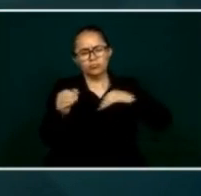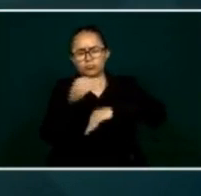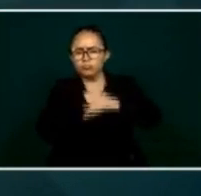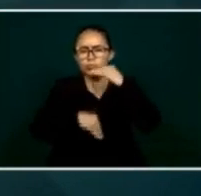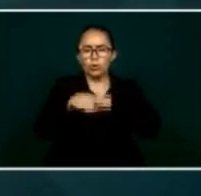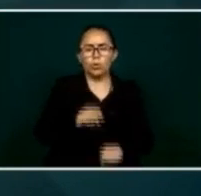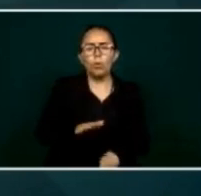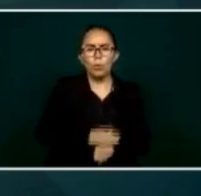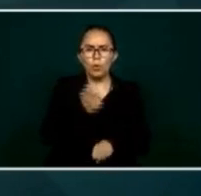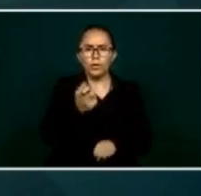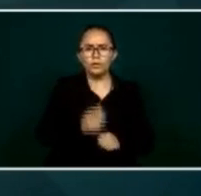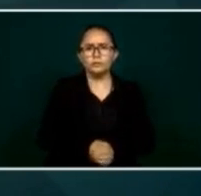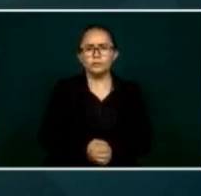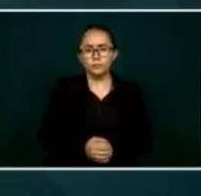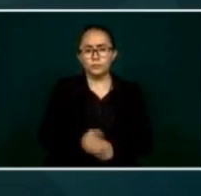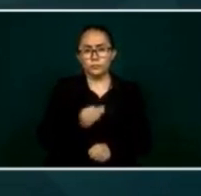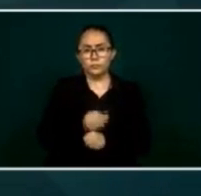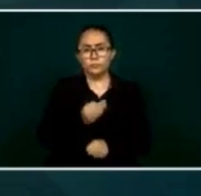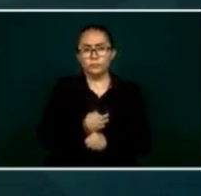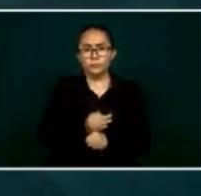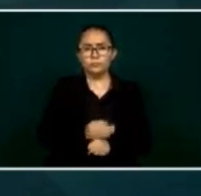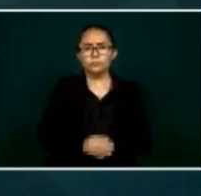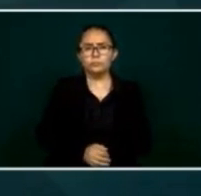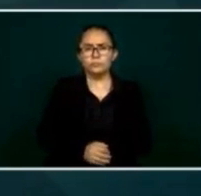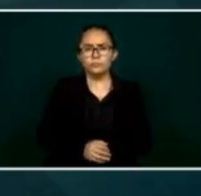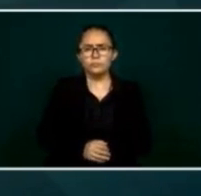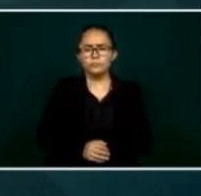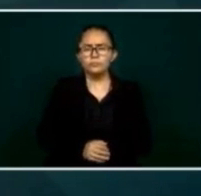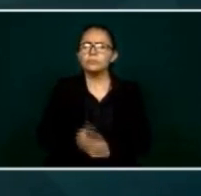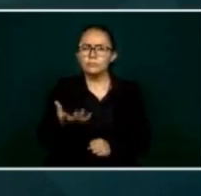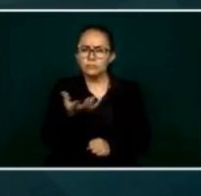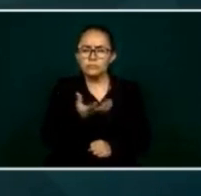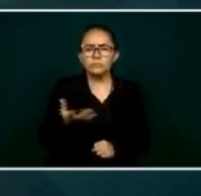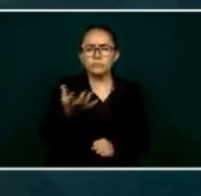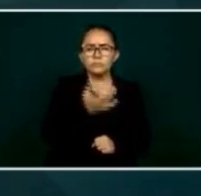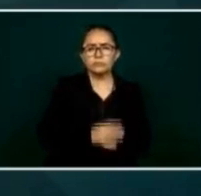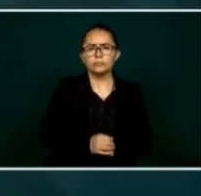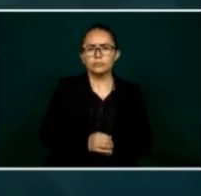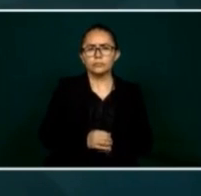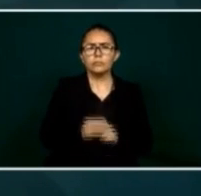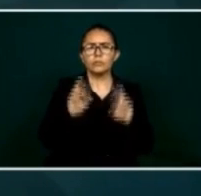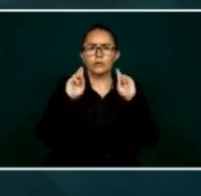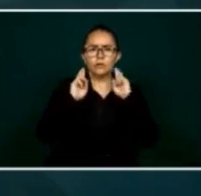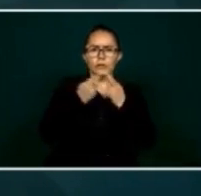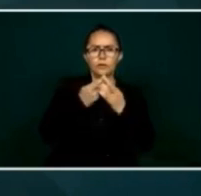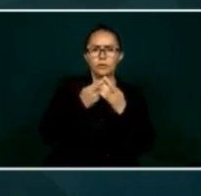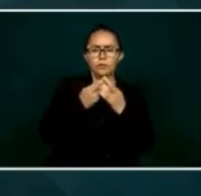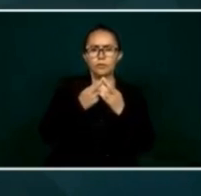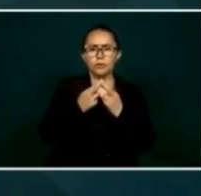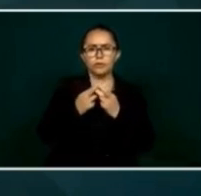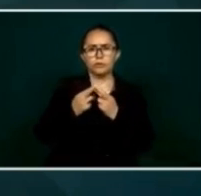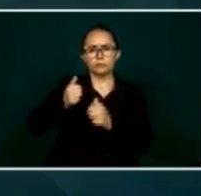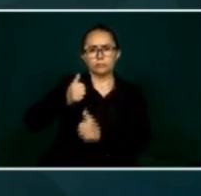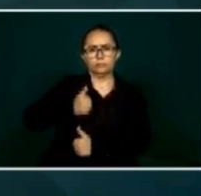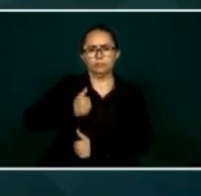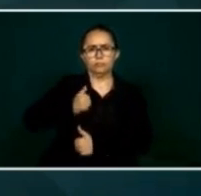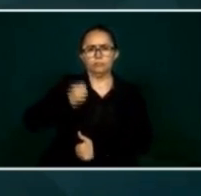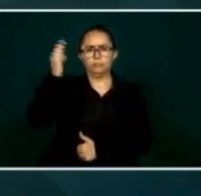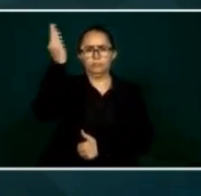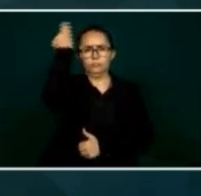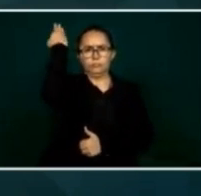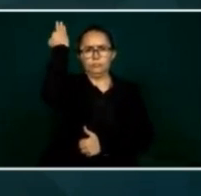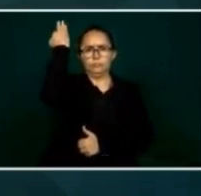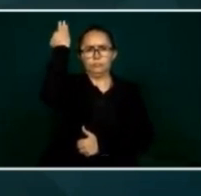municipalities. That's why at this occasion we've taken the